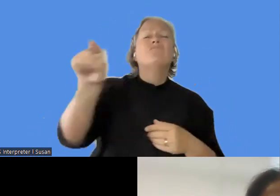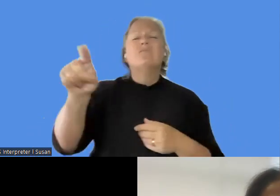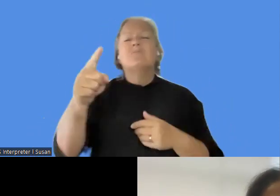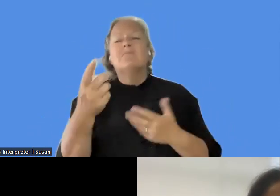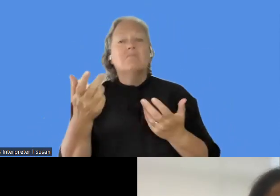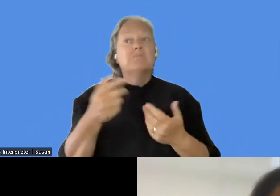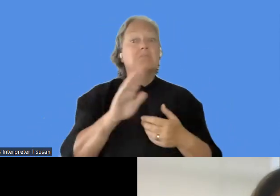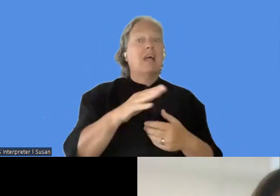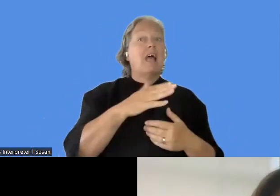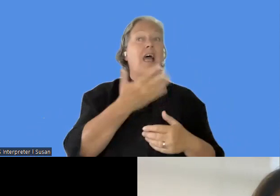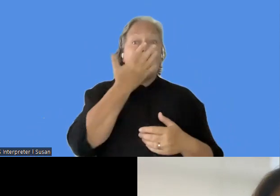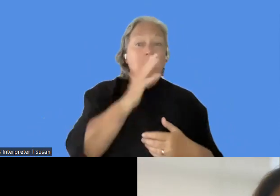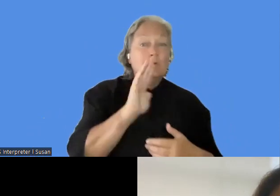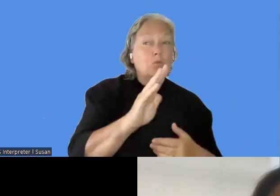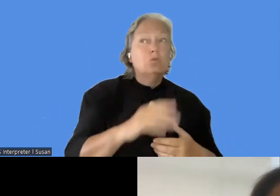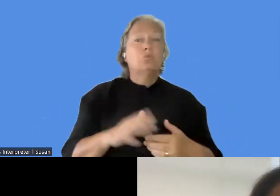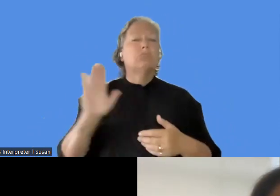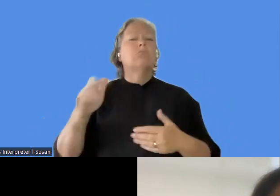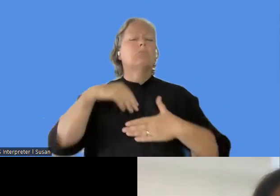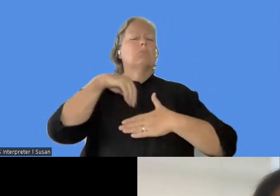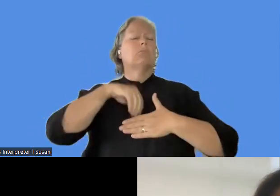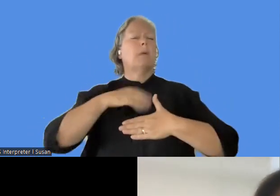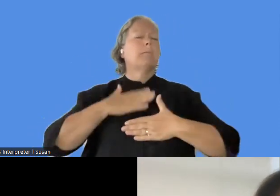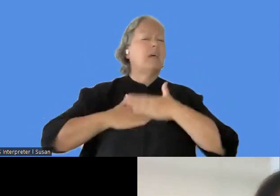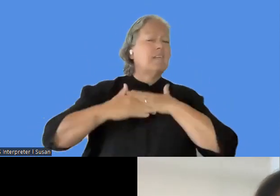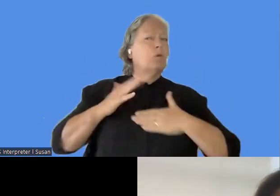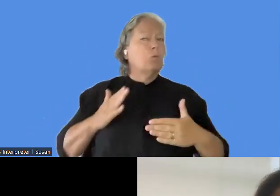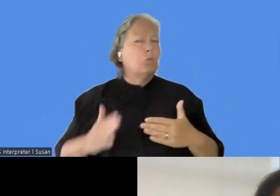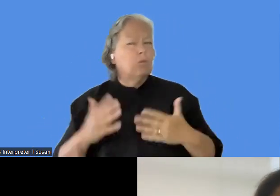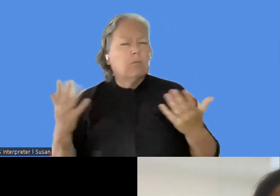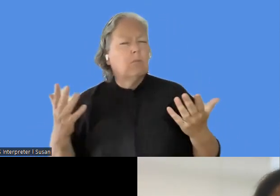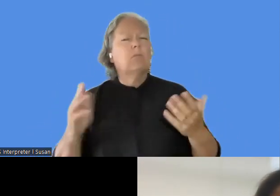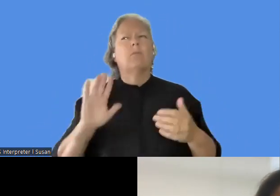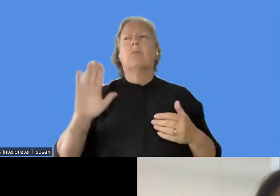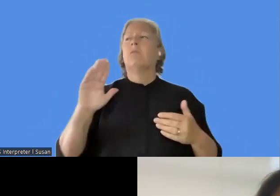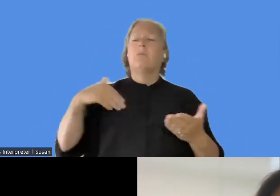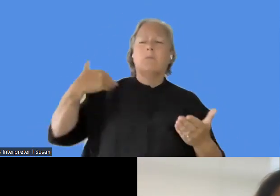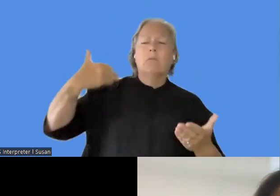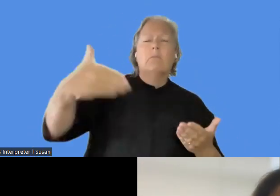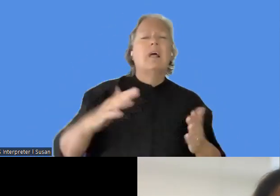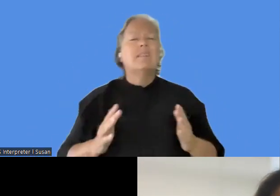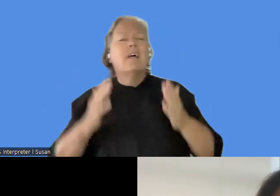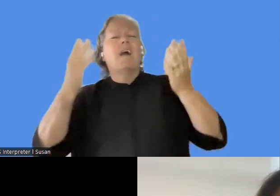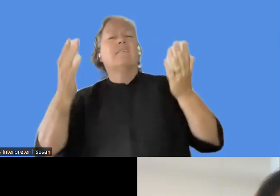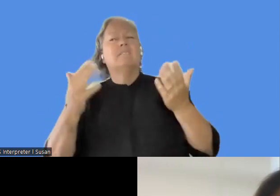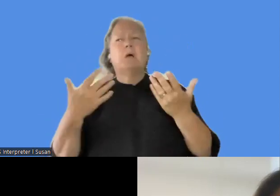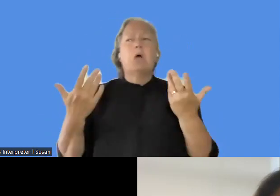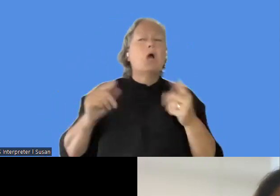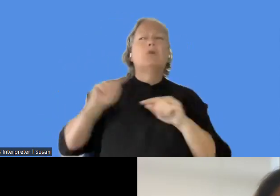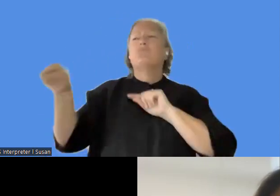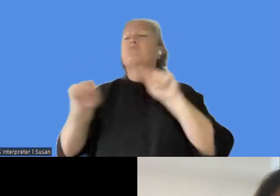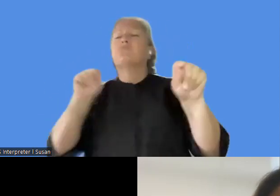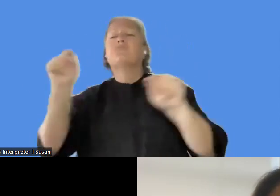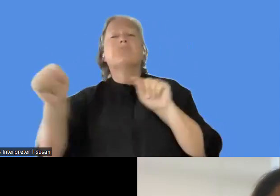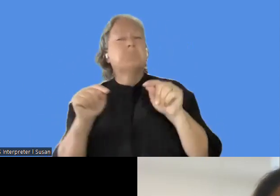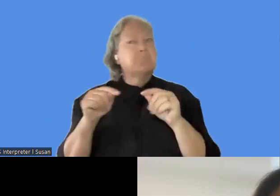that may impact their participation in daily life activities. The absence of attention